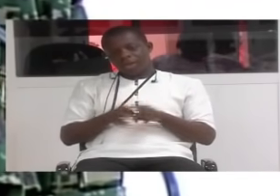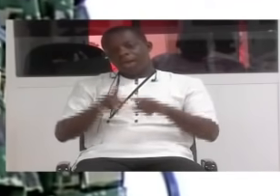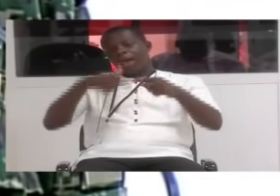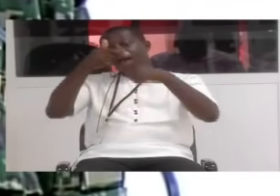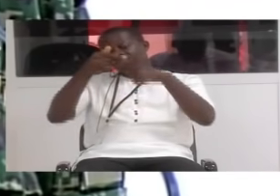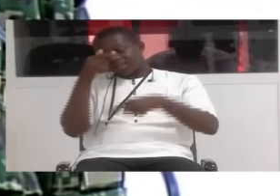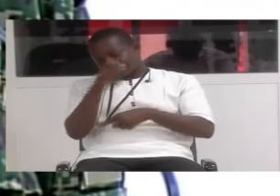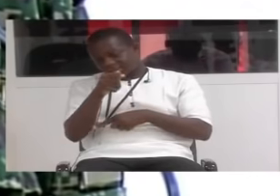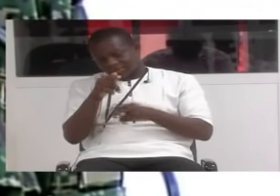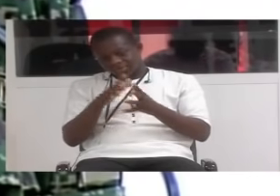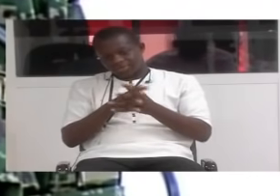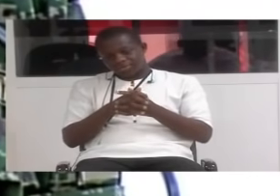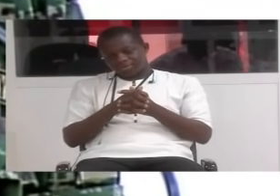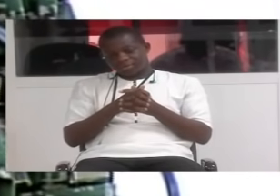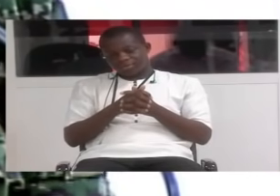But after